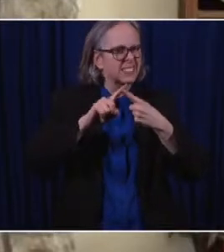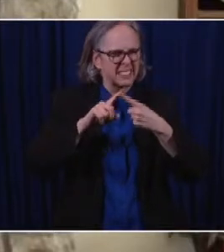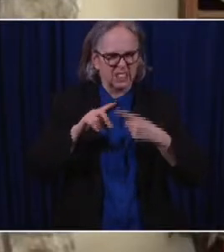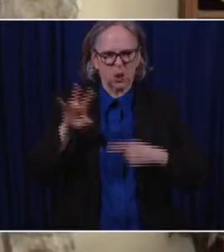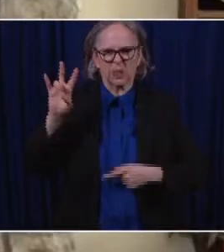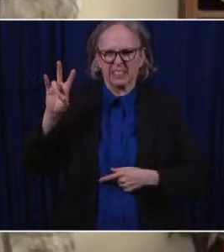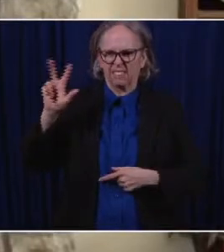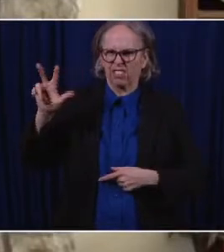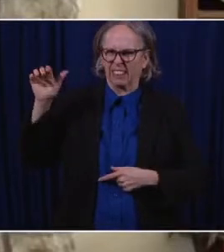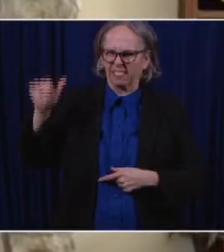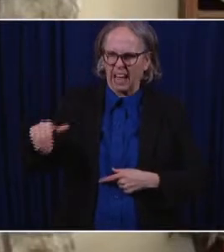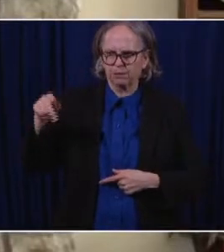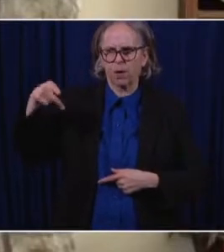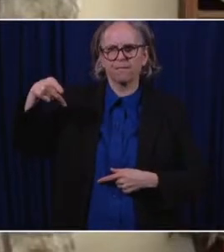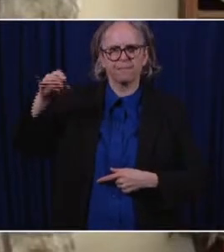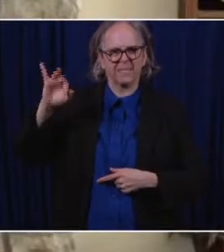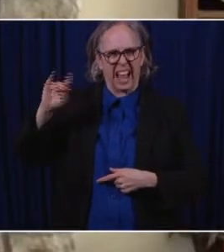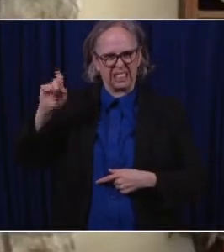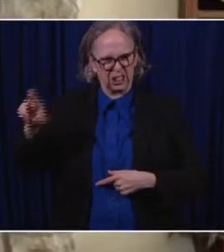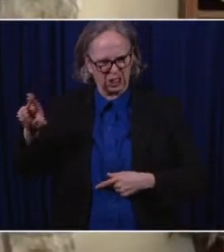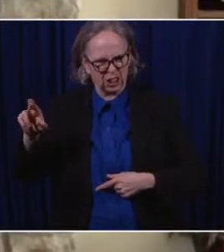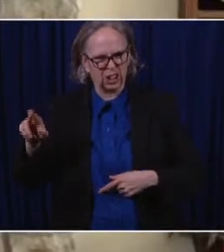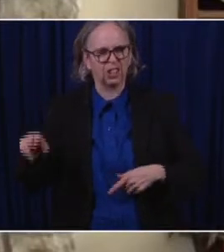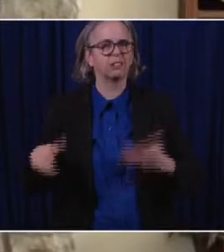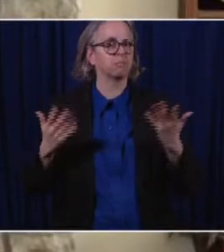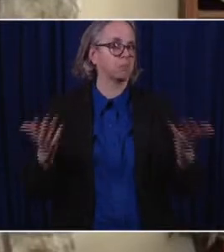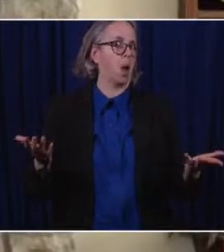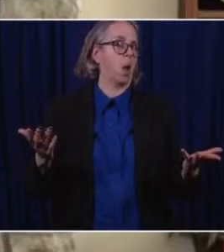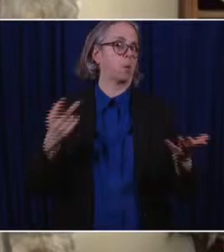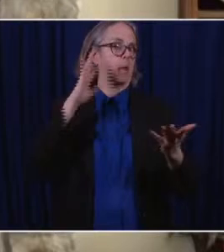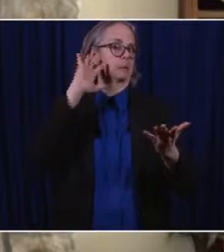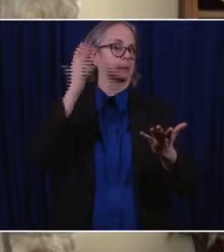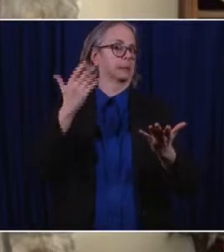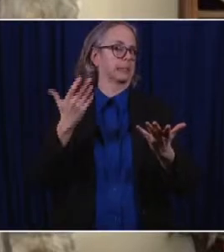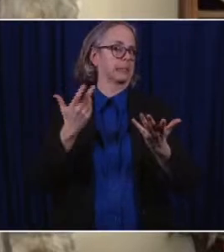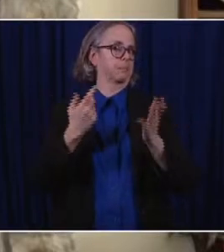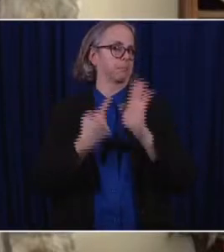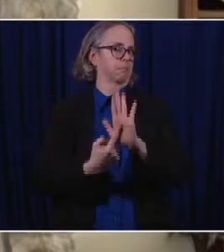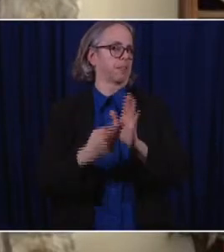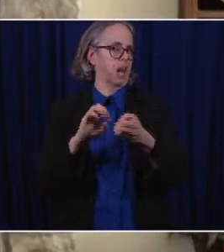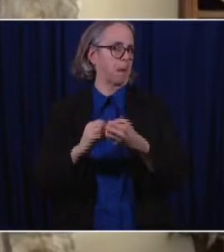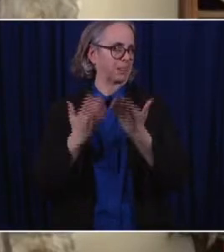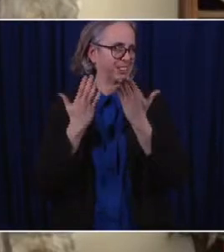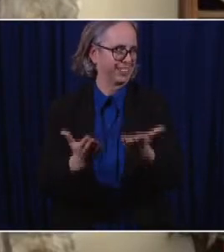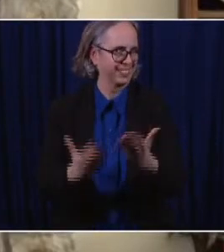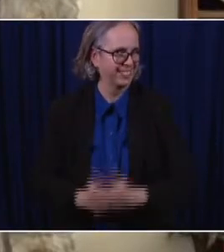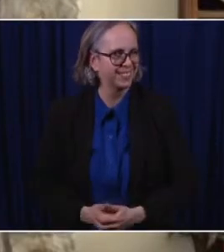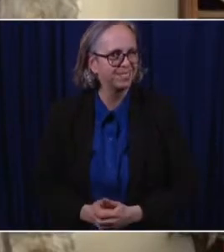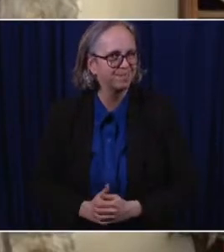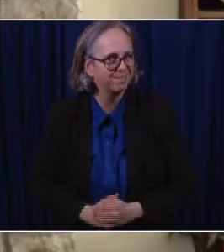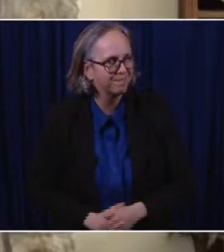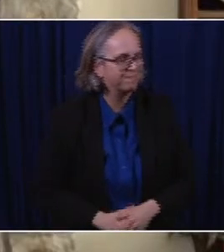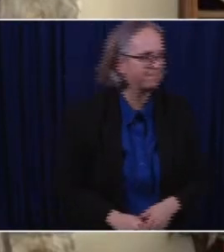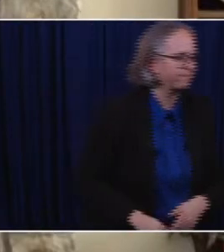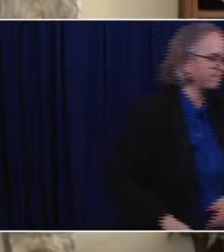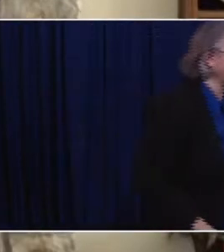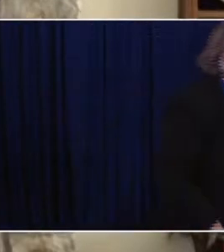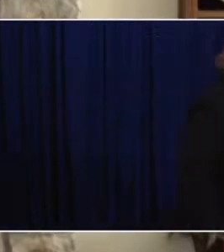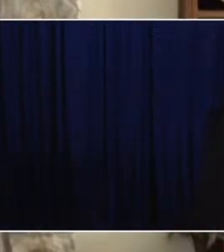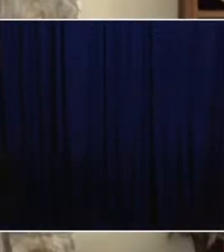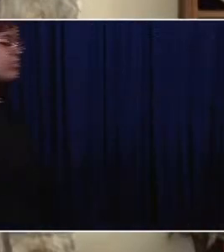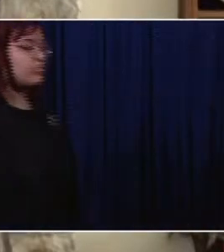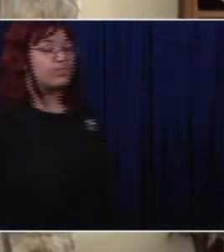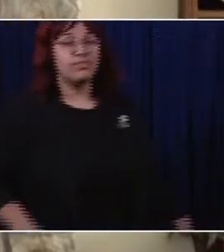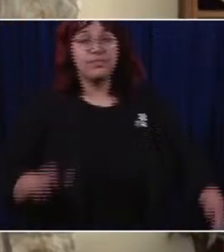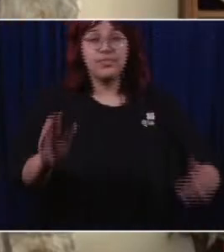73,125. Those are the numbers for next week. Next question is from Jesse Balmert at the Cincinnati Enquirer.